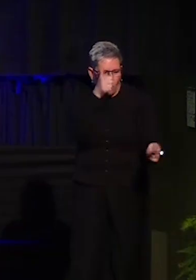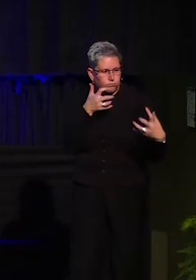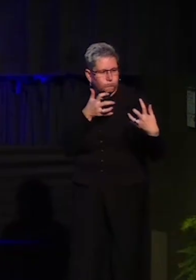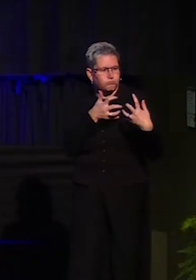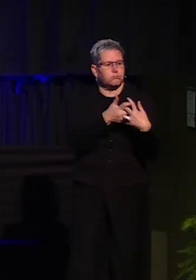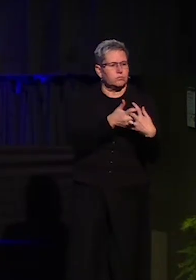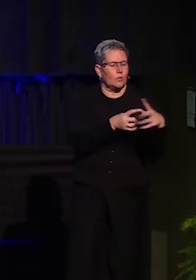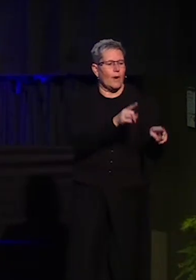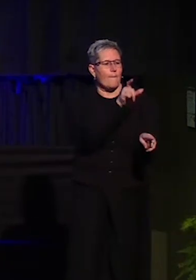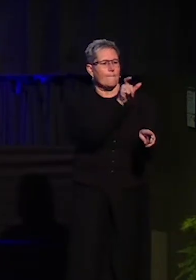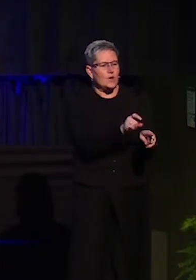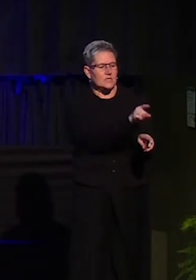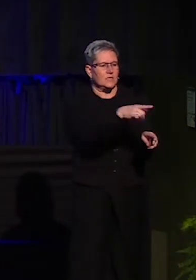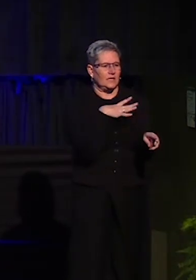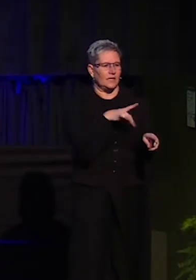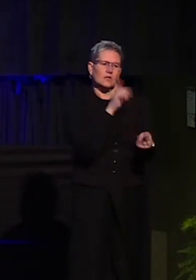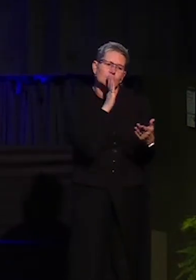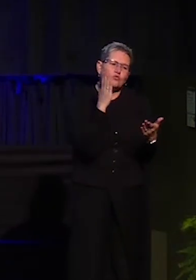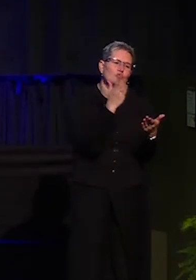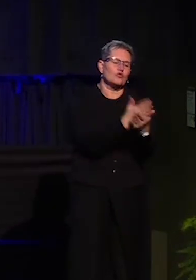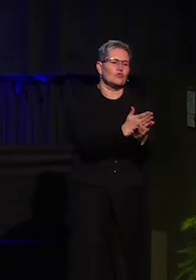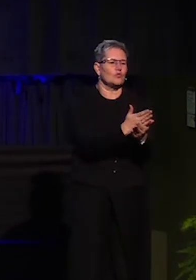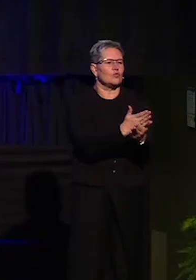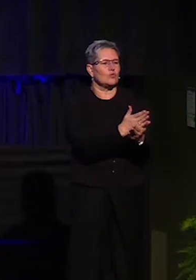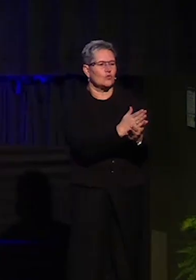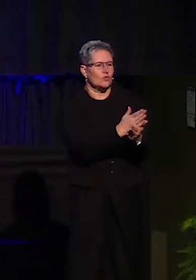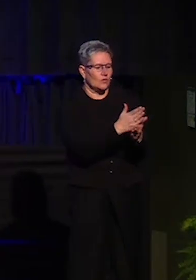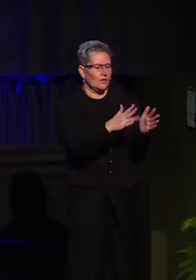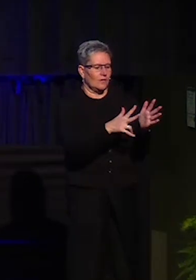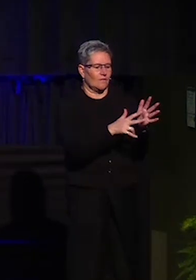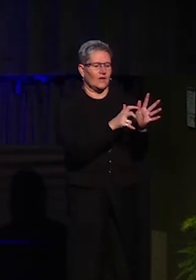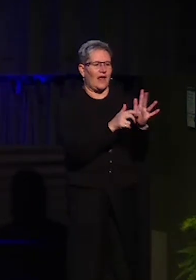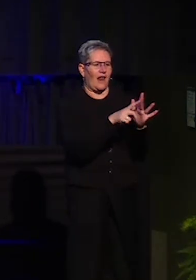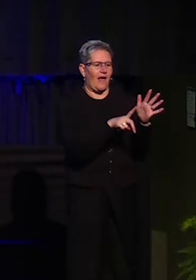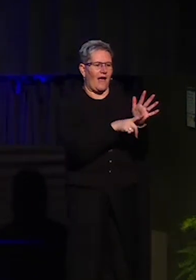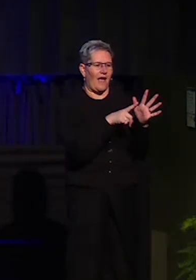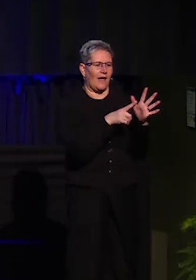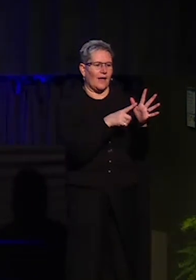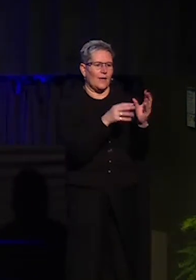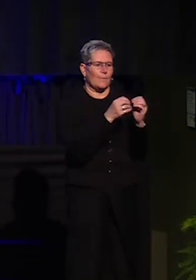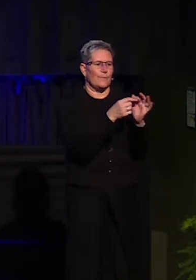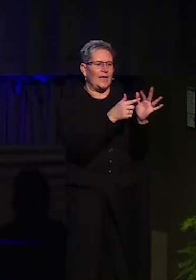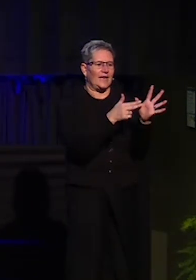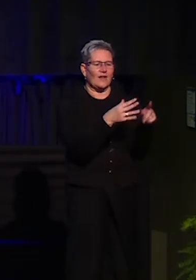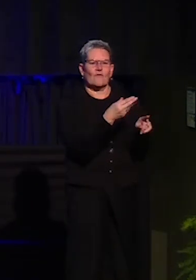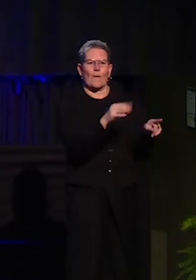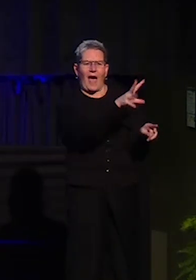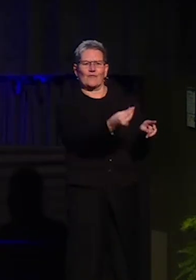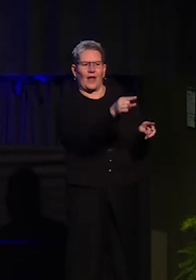your true vanilla bean. I can't remember where they come from. What are they? No. Madagascar, that's